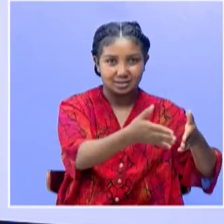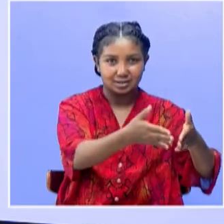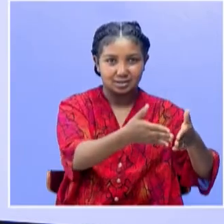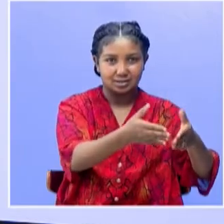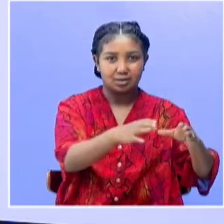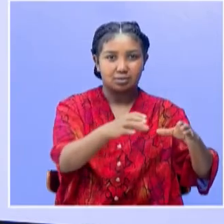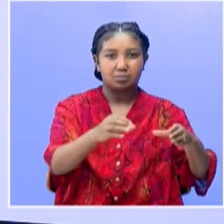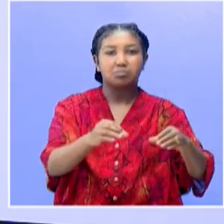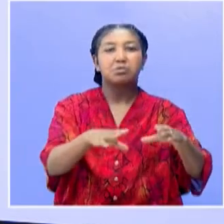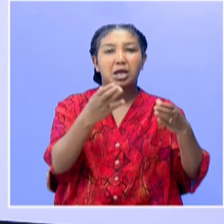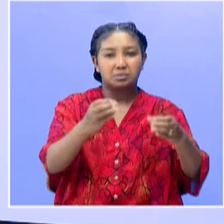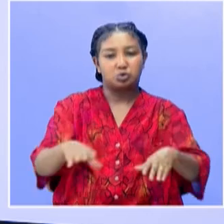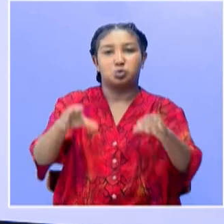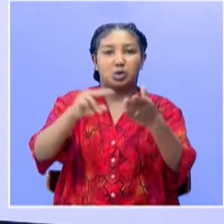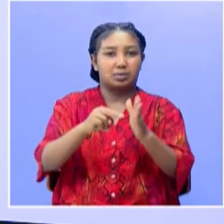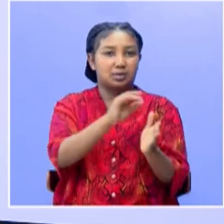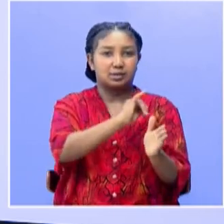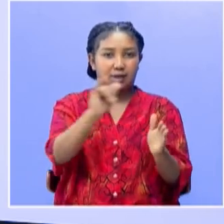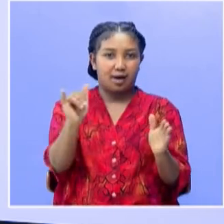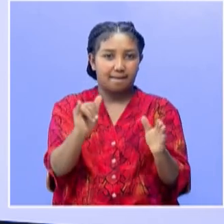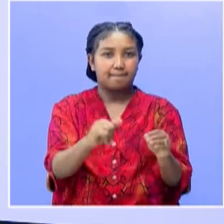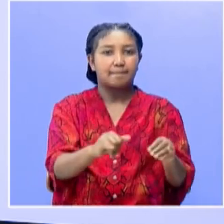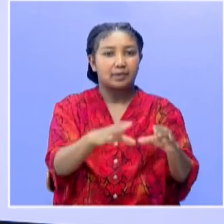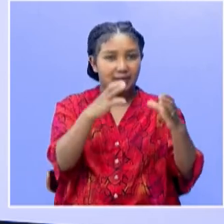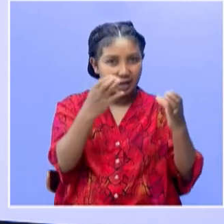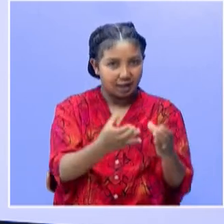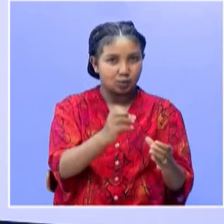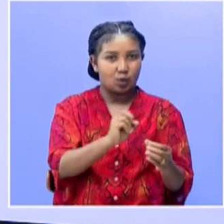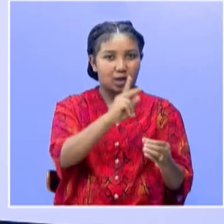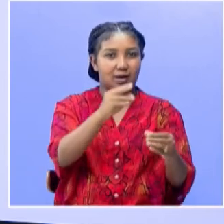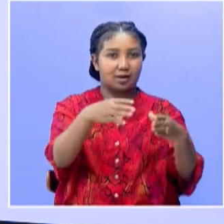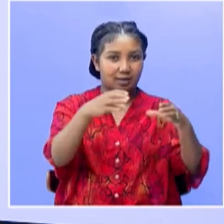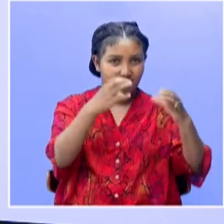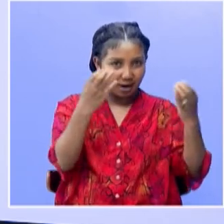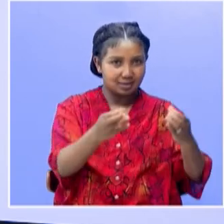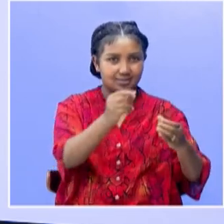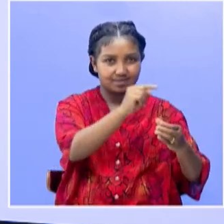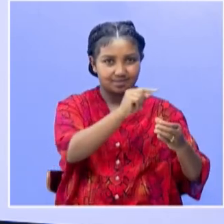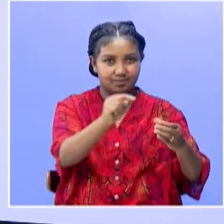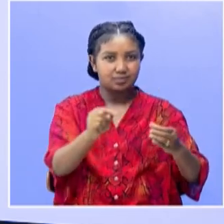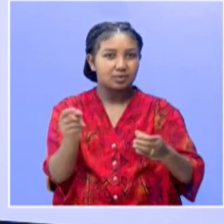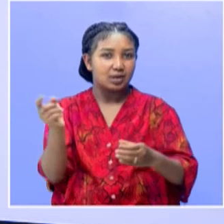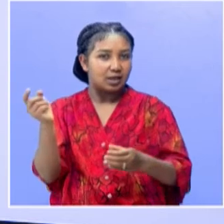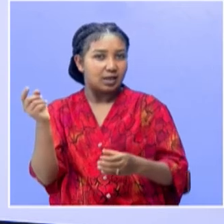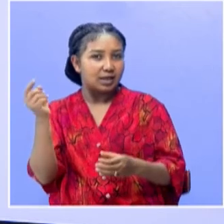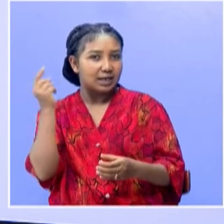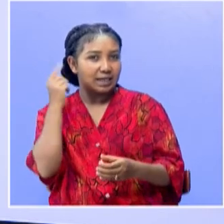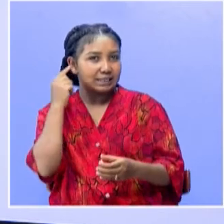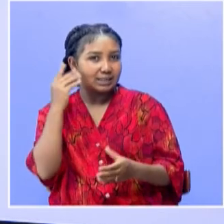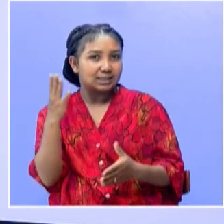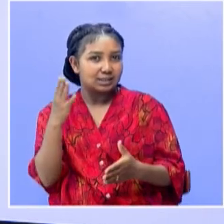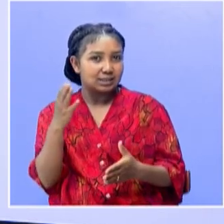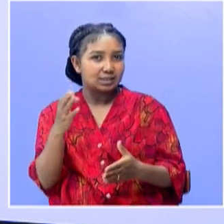students. It's not the building, yeah? All right. The class, okay. Class, listened